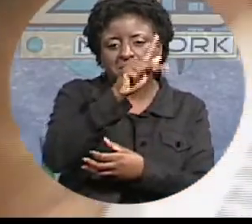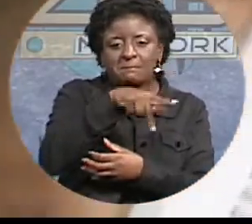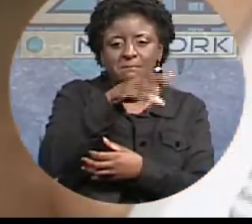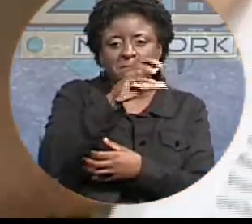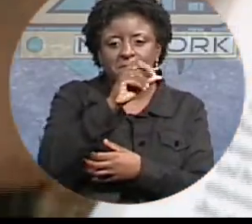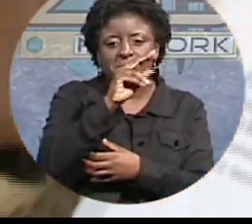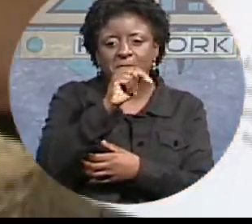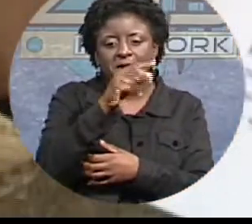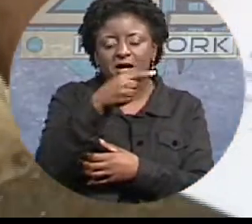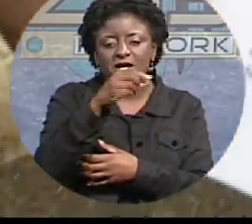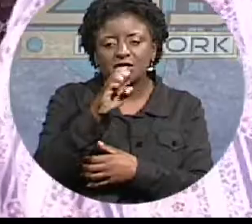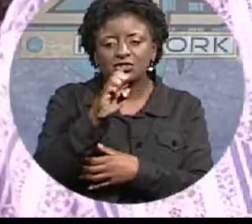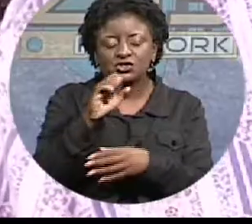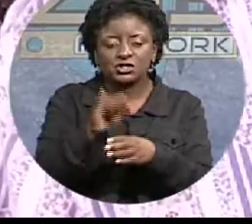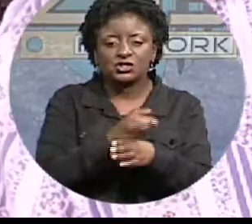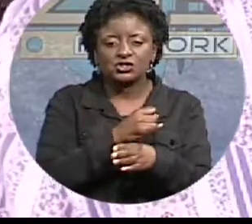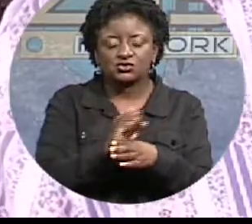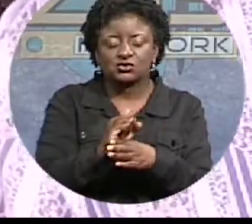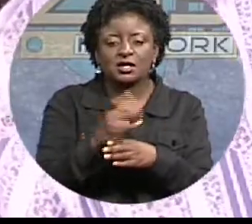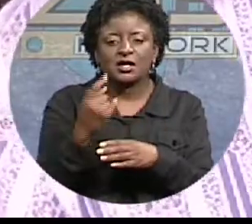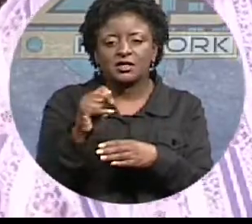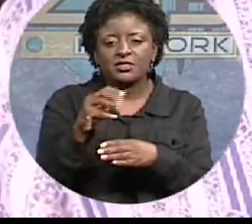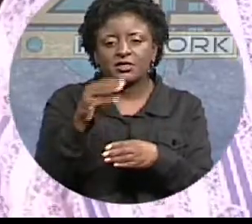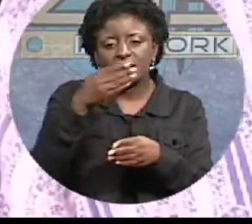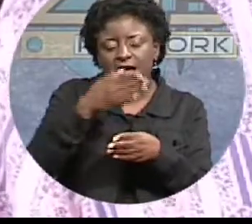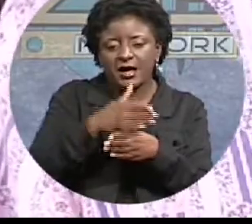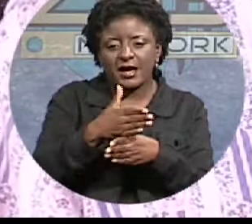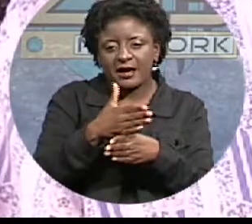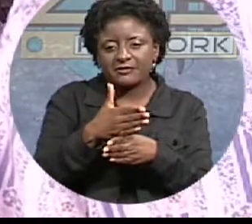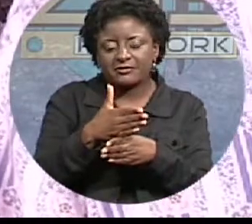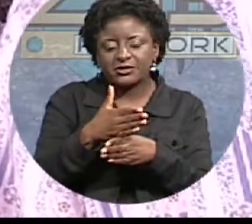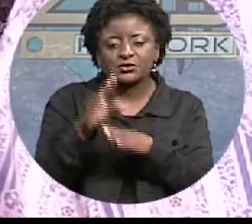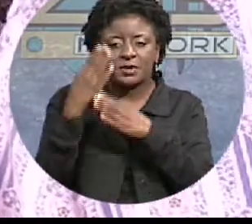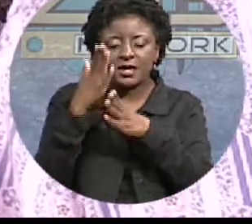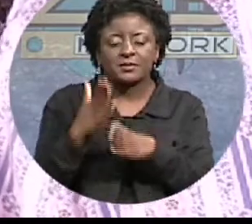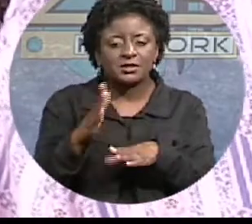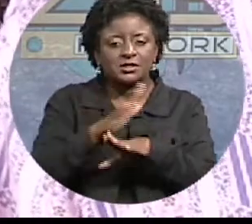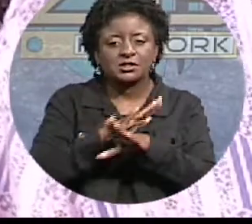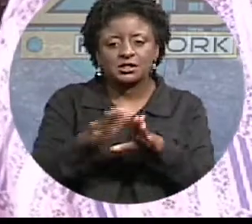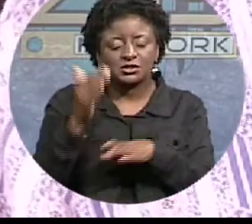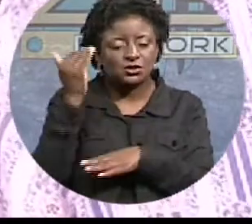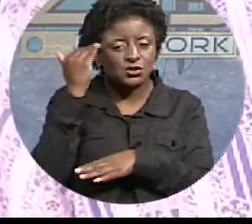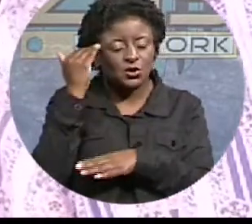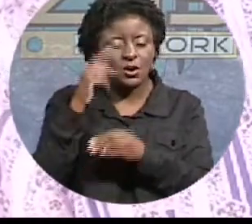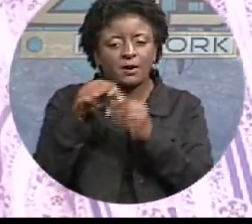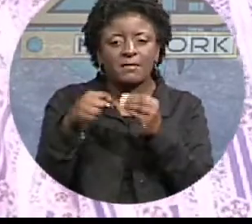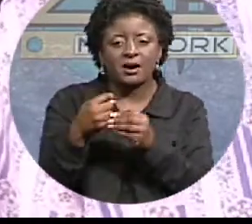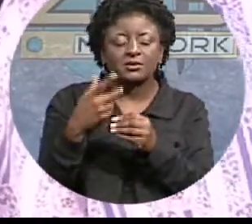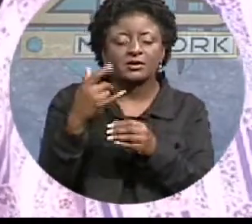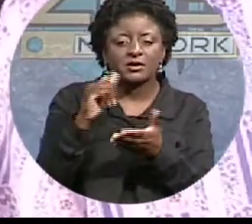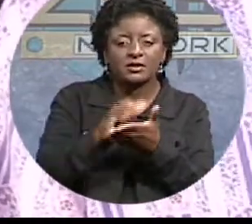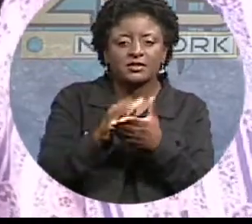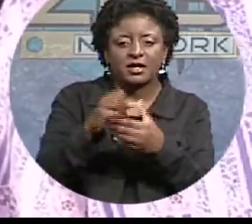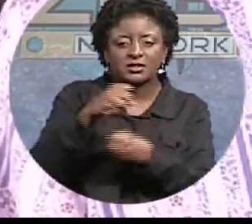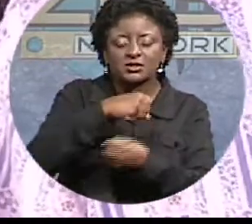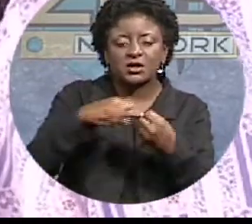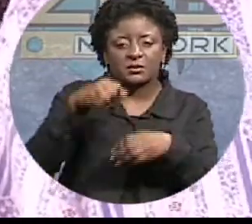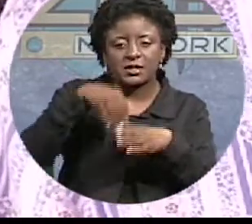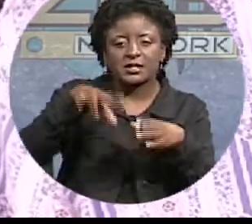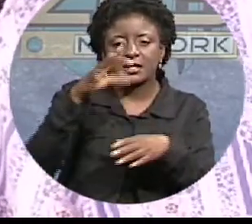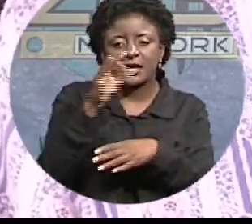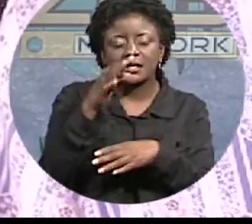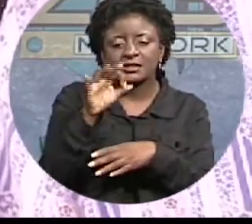These books not because the average Bahamian doesn't know about the storms and the impact that they had on the Bahamian society at the time. For example, in the 1929